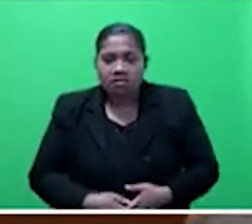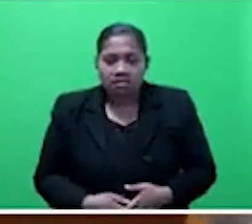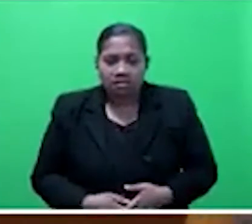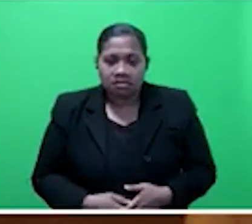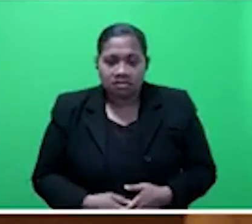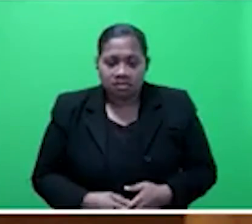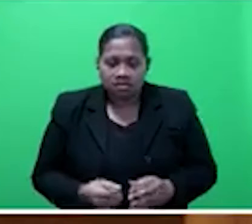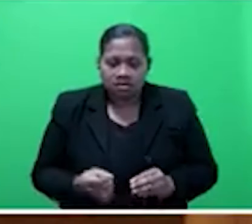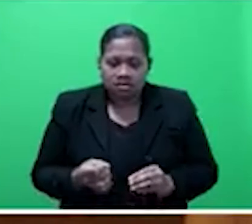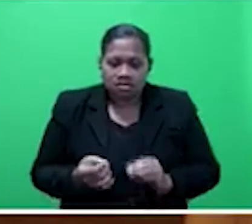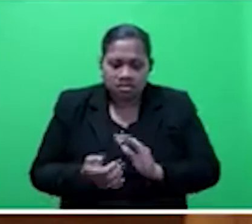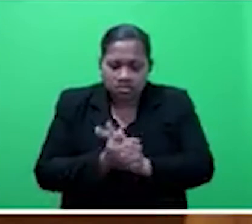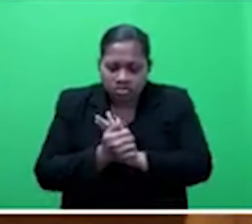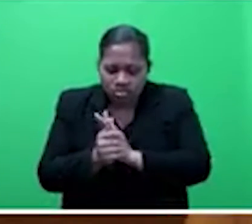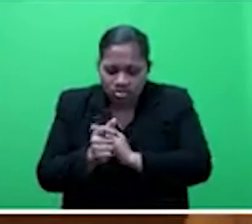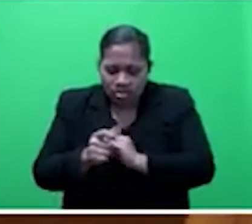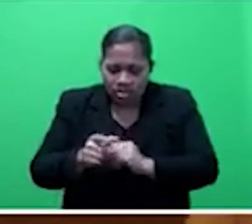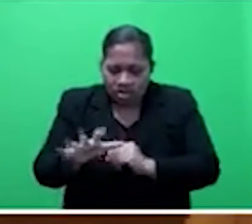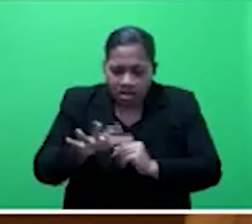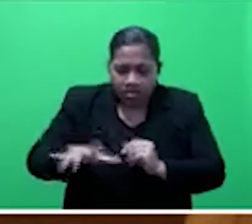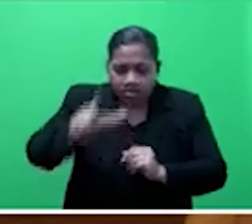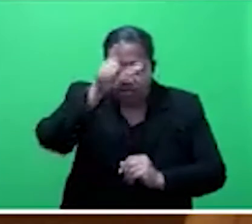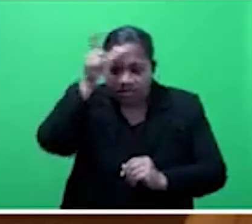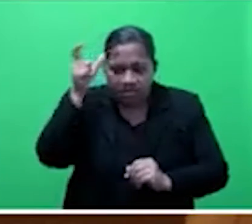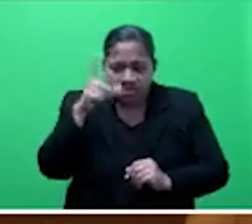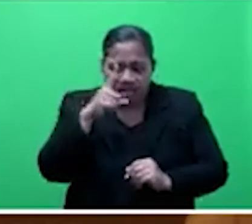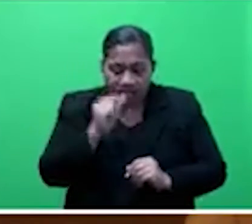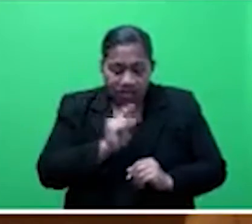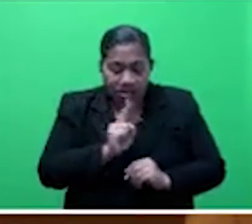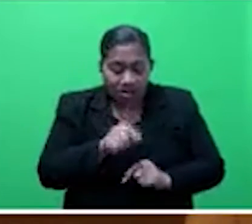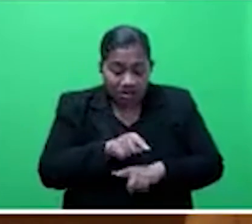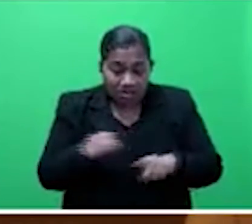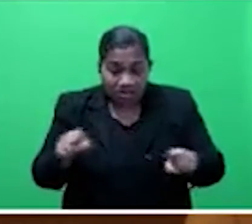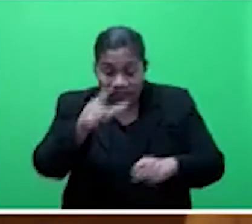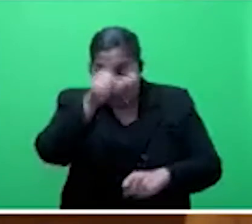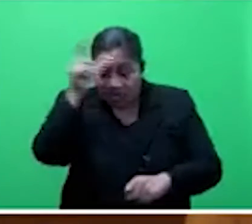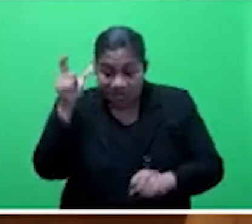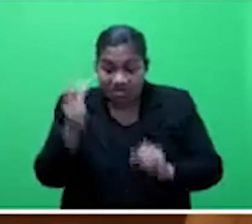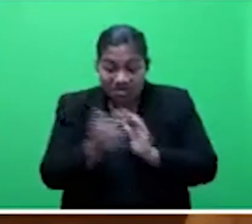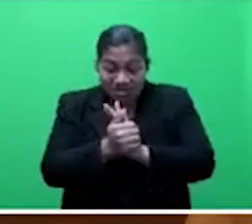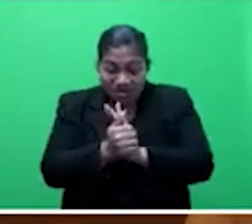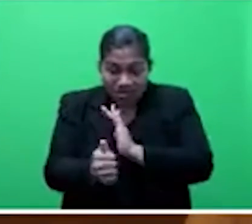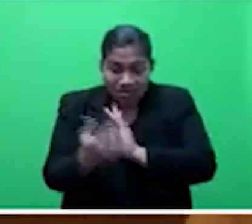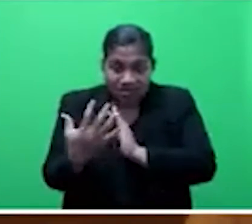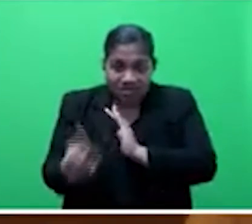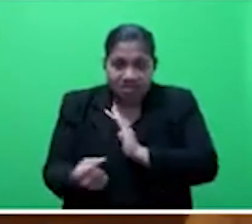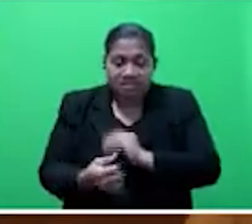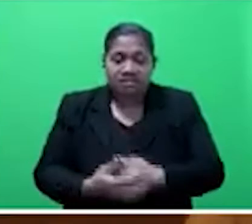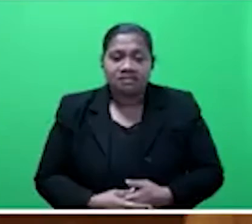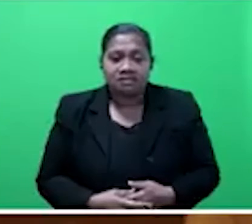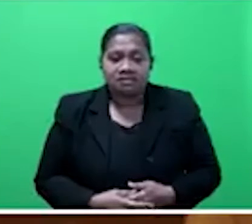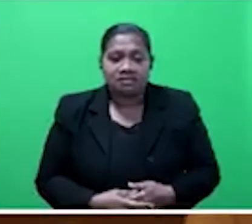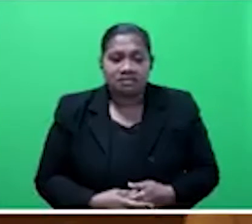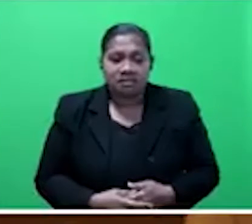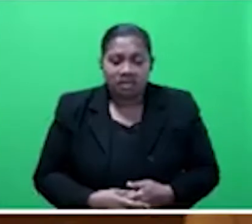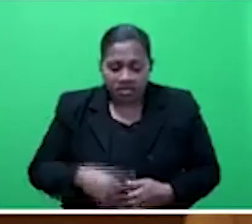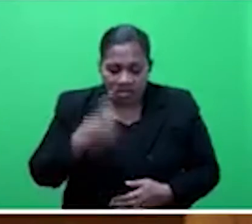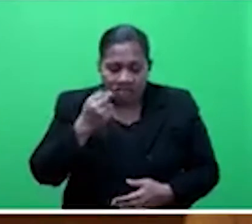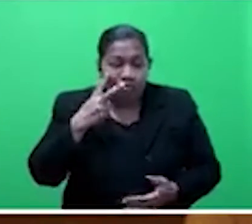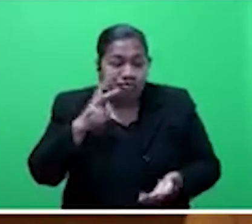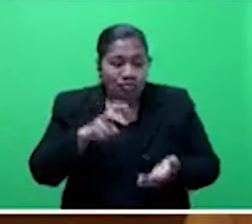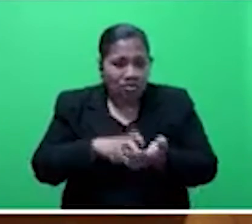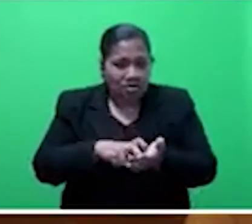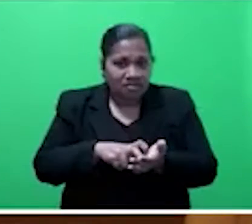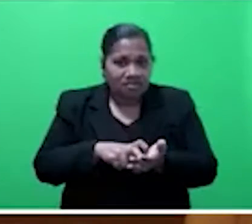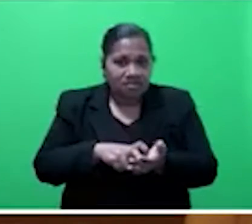to allow specialization for nurses with the required skills and competencies who will be recognized